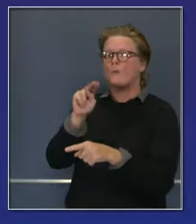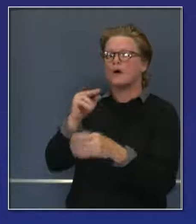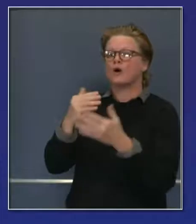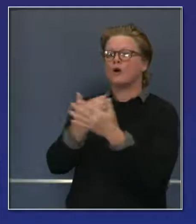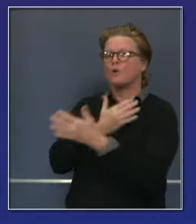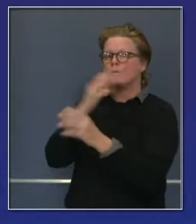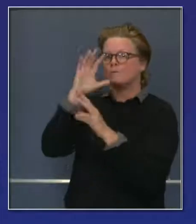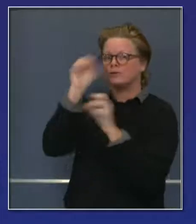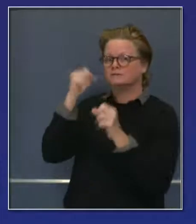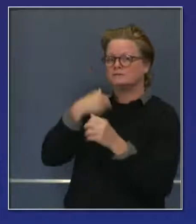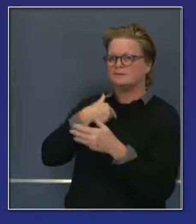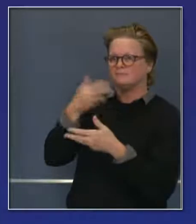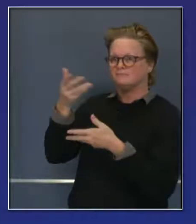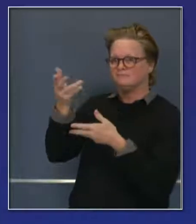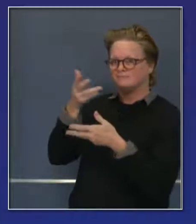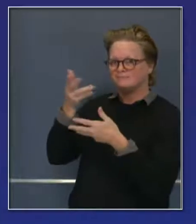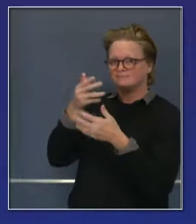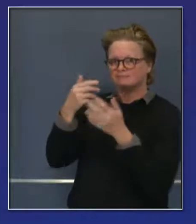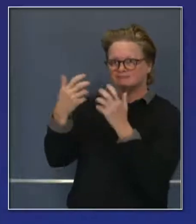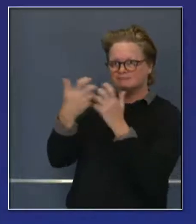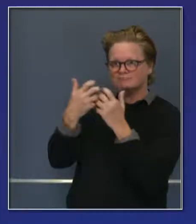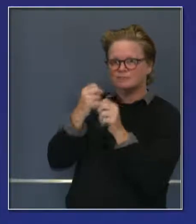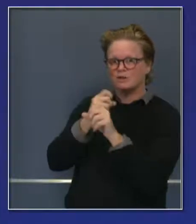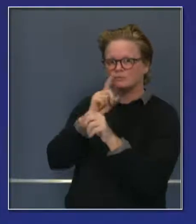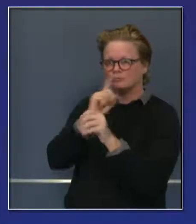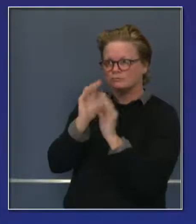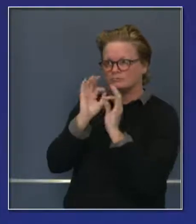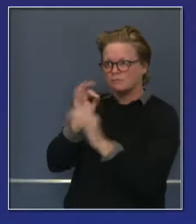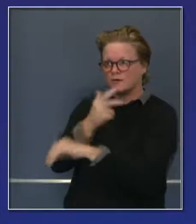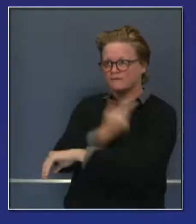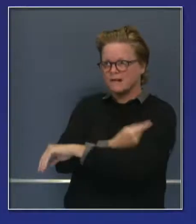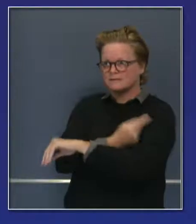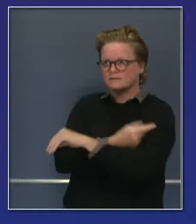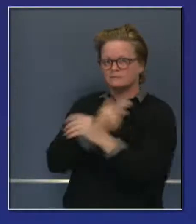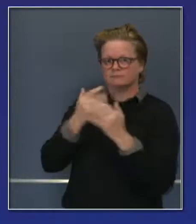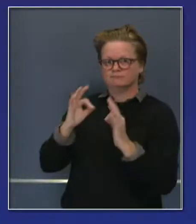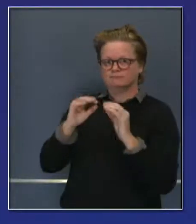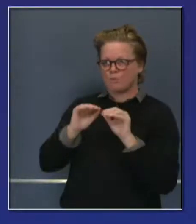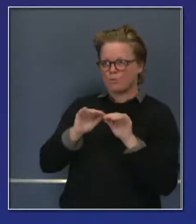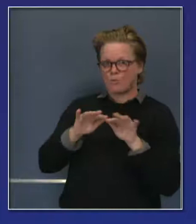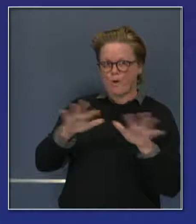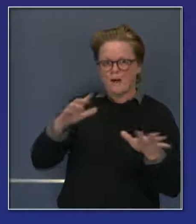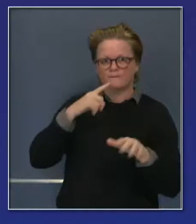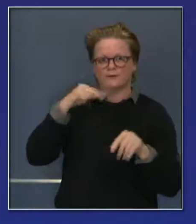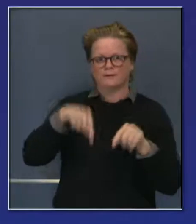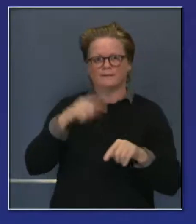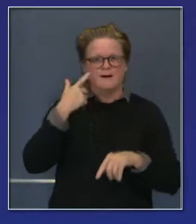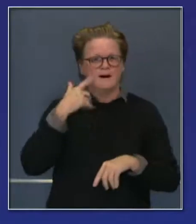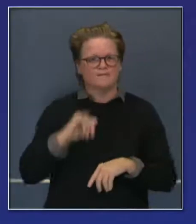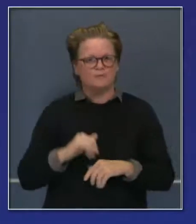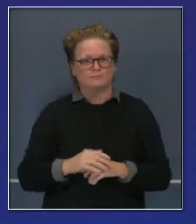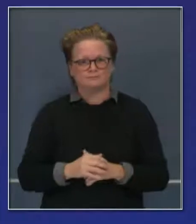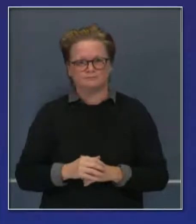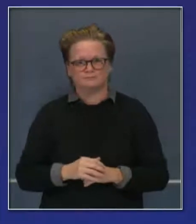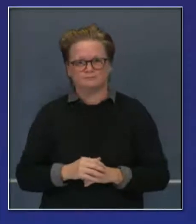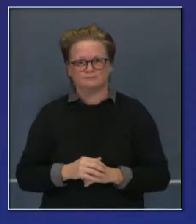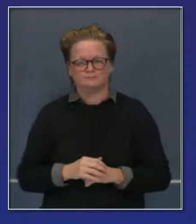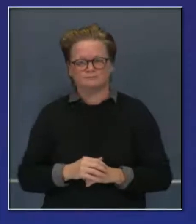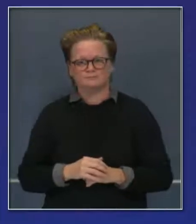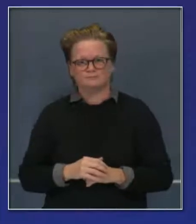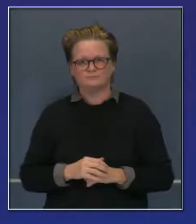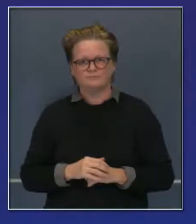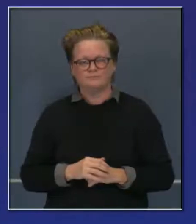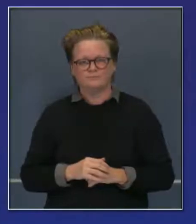this right and to do justice to address the needs of each and every one of you. Just briefly, I know this may be a little too